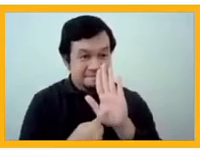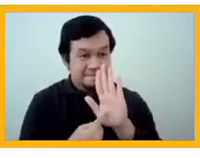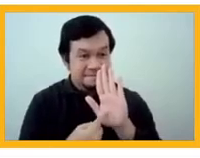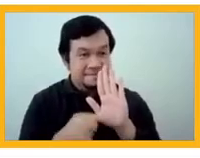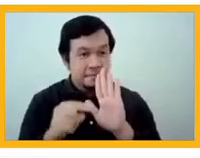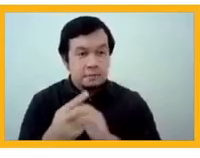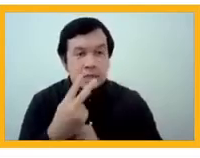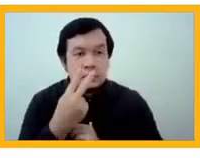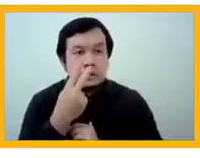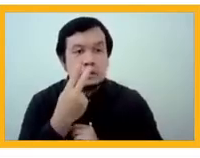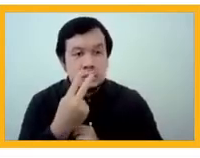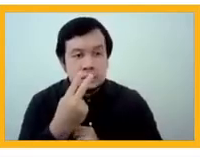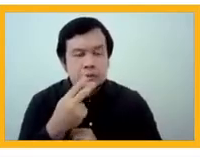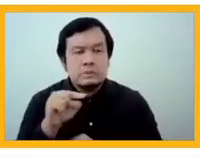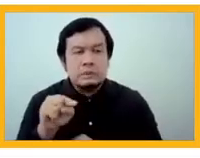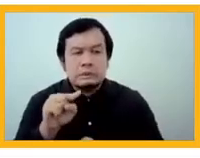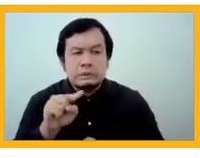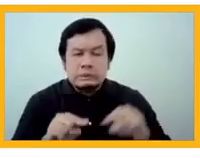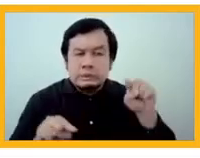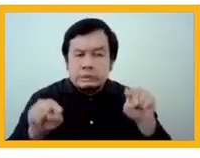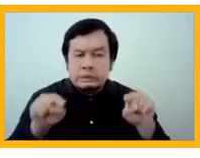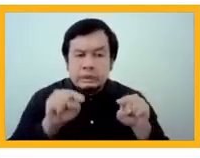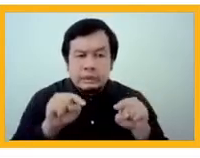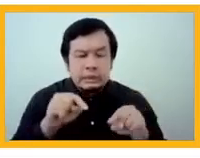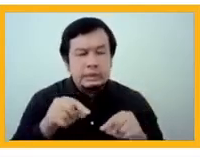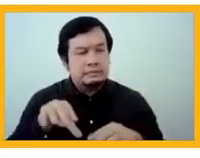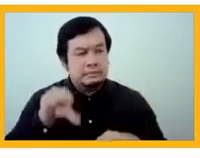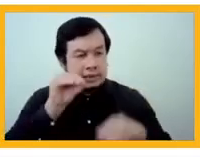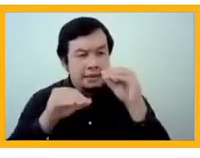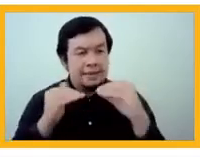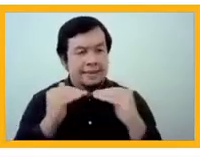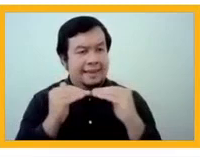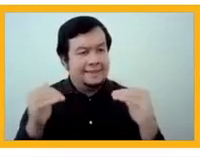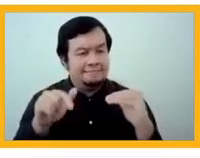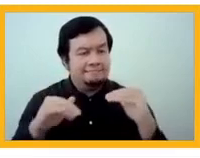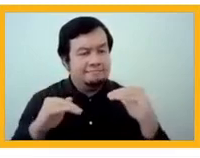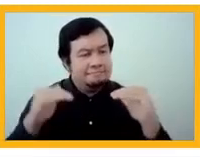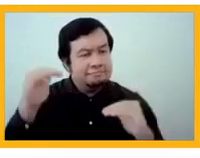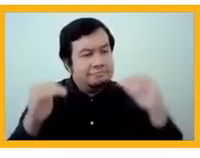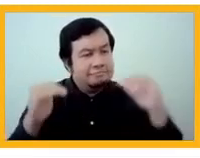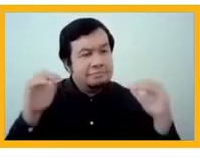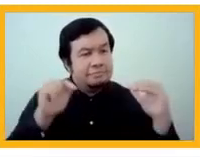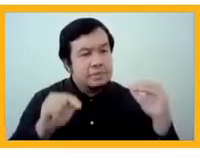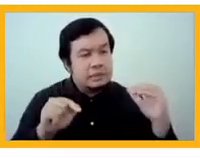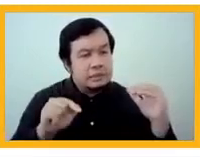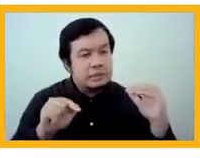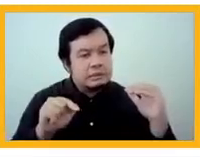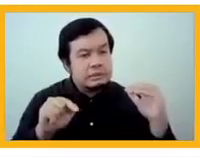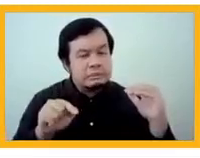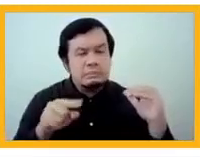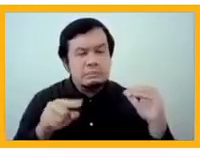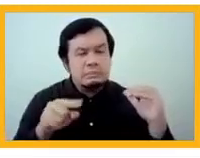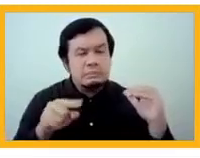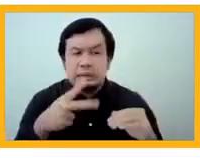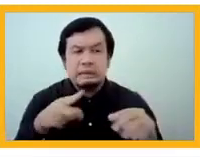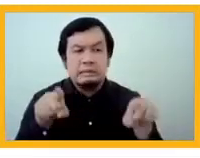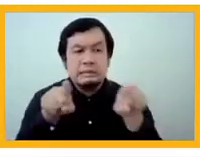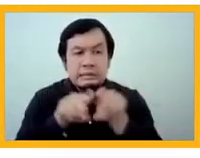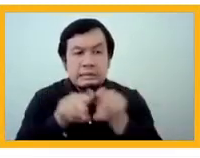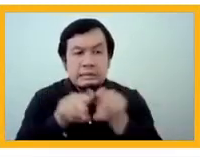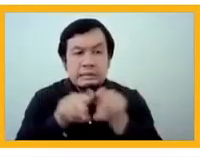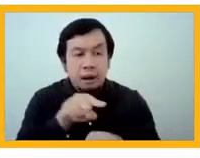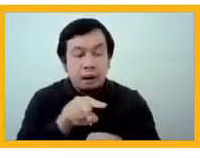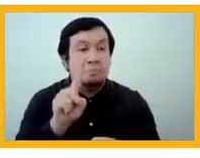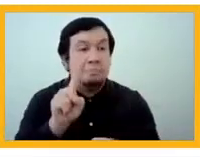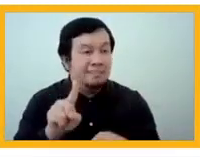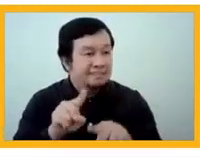learning levels for students in the same grade. Okay, so now this reflects in some ways one of the perverse and unintended